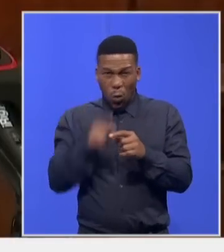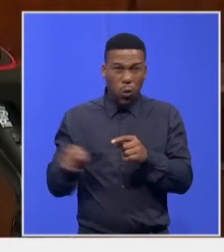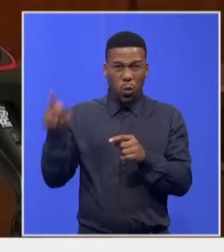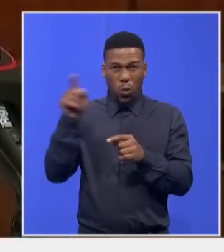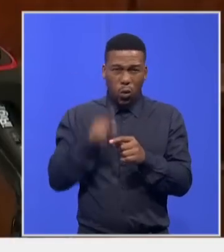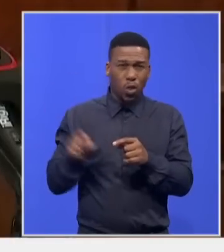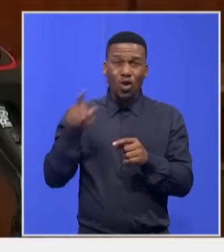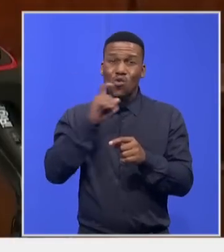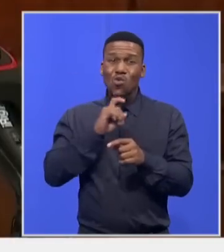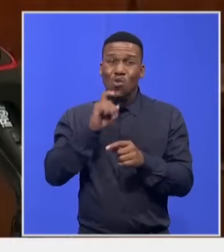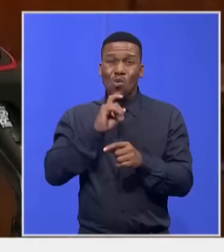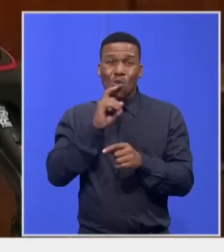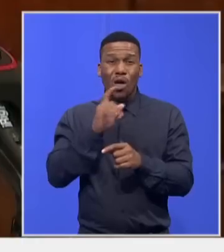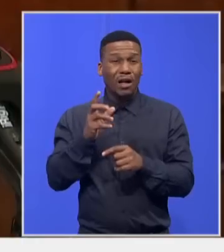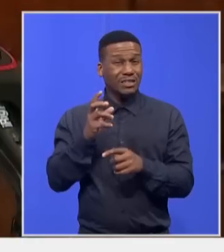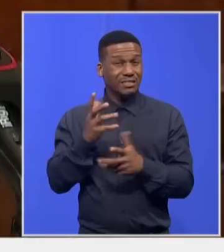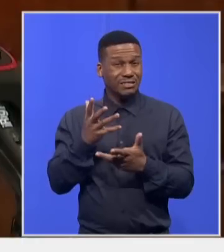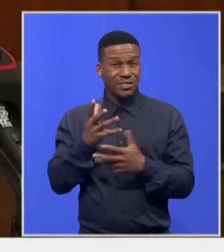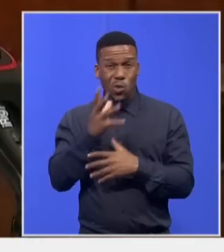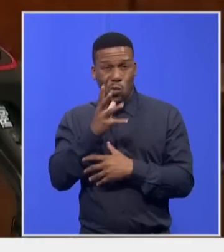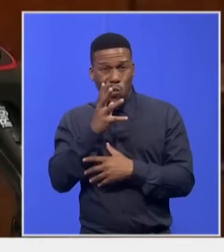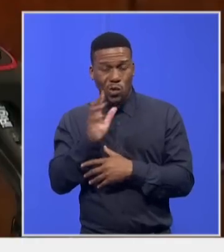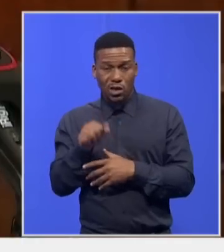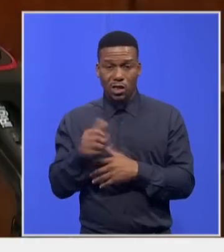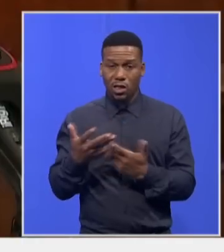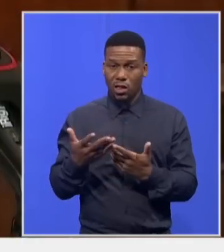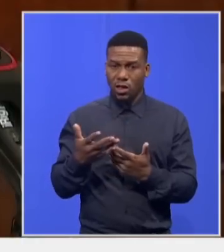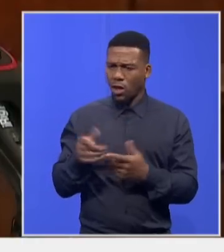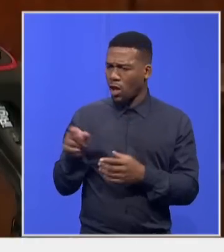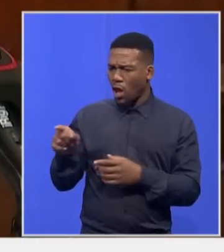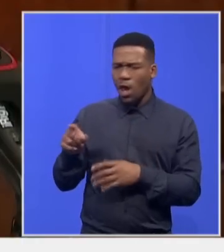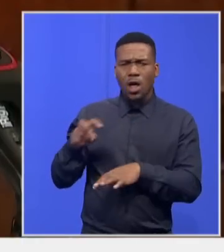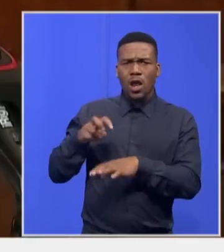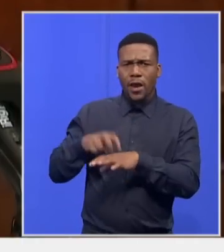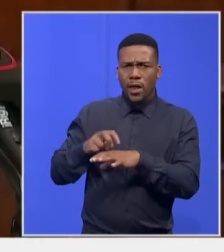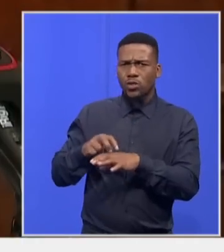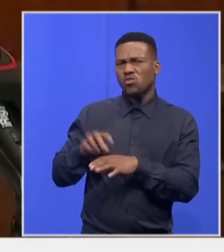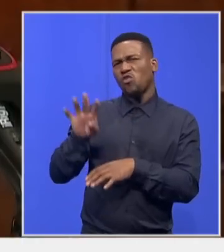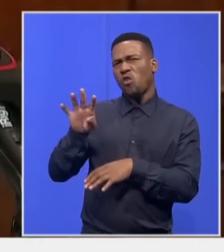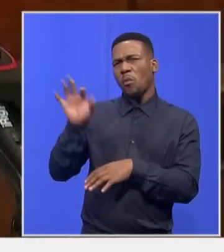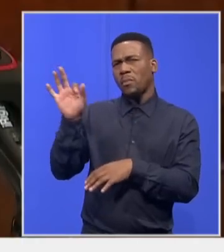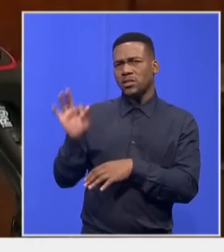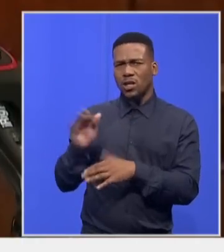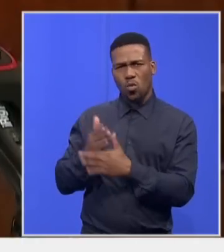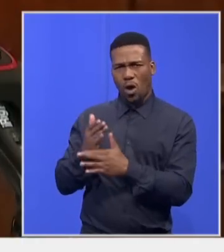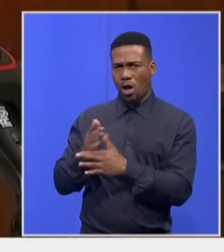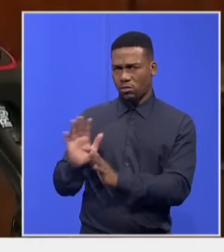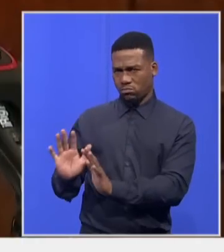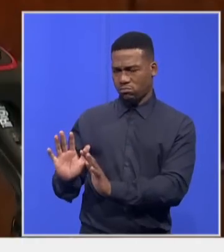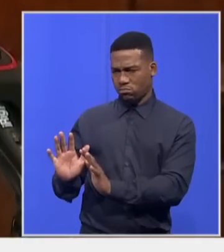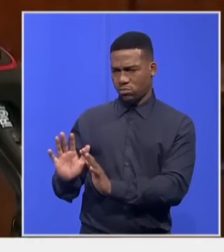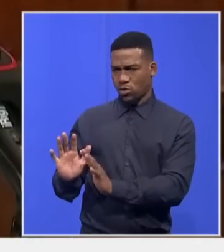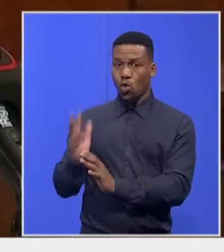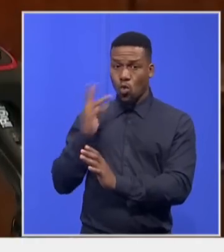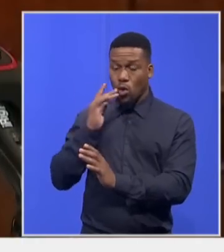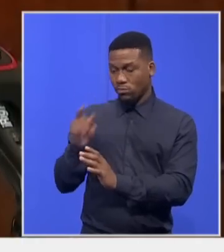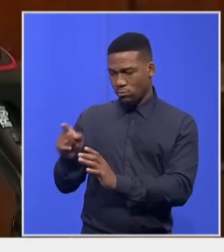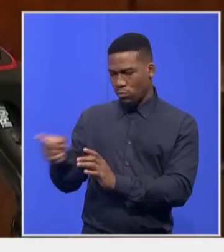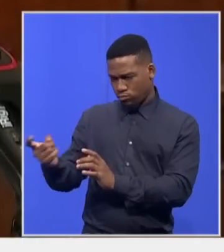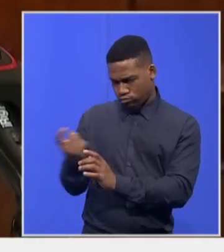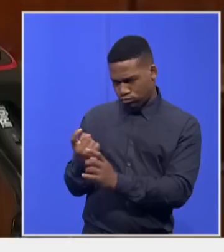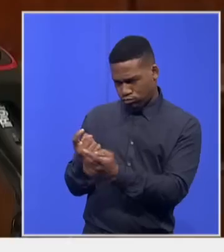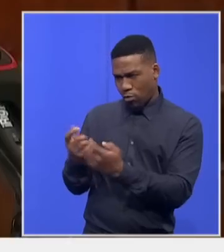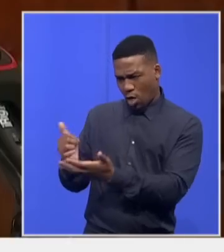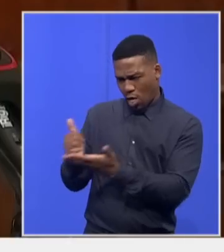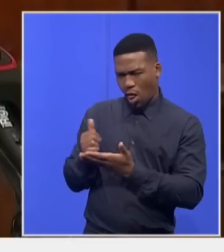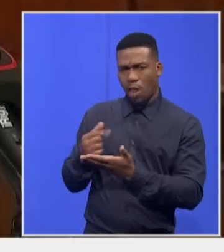business. These things are meant to be on load about 4% of the time. That's when you call on them to say, come and help